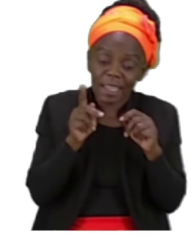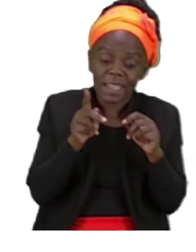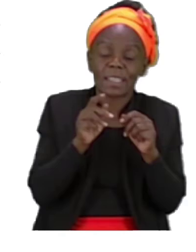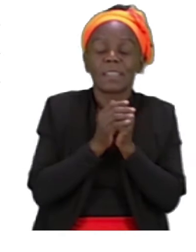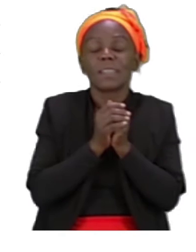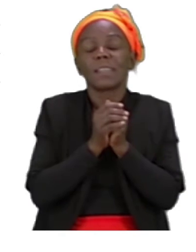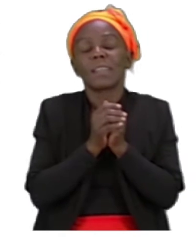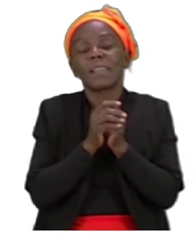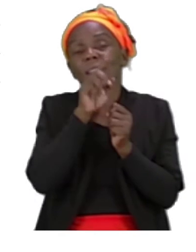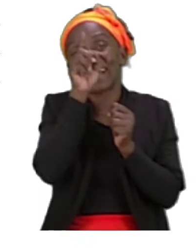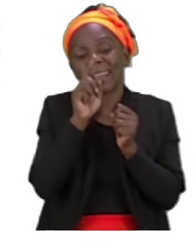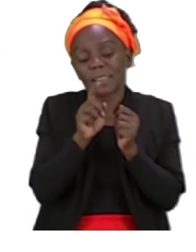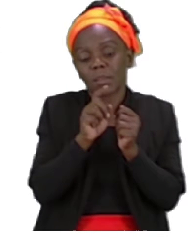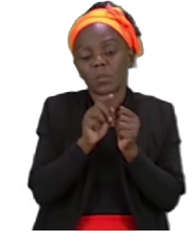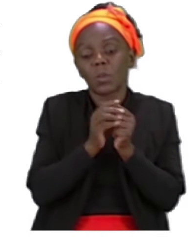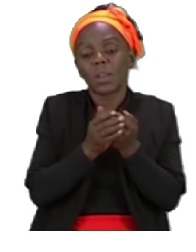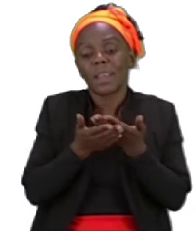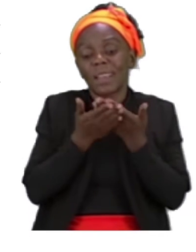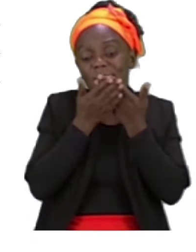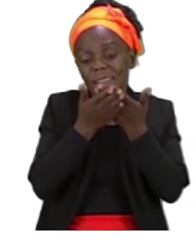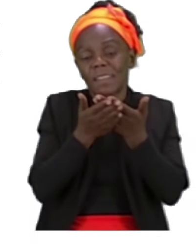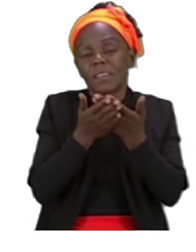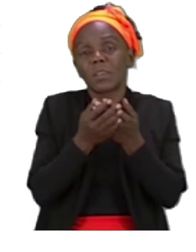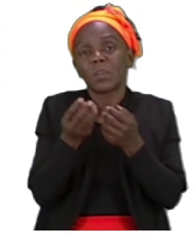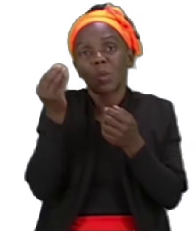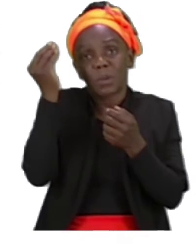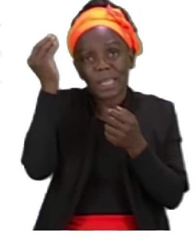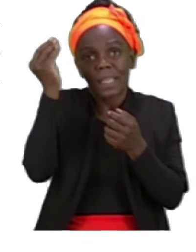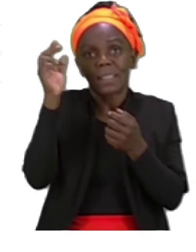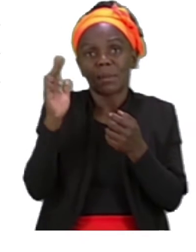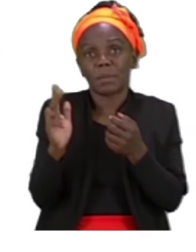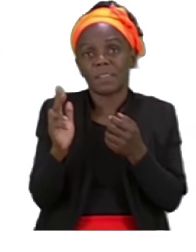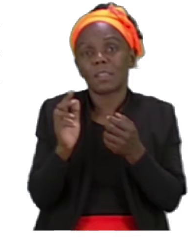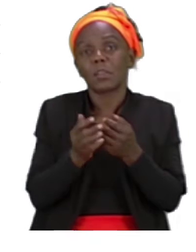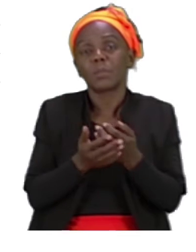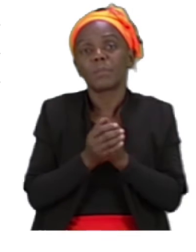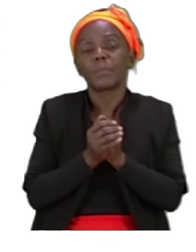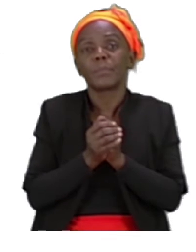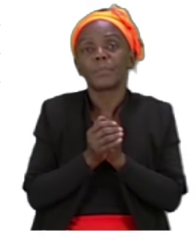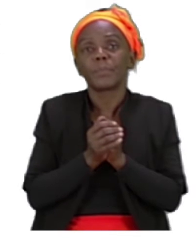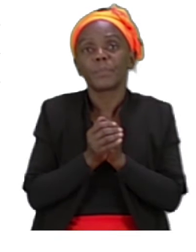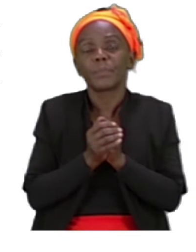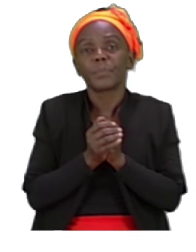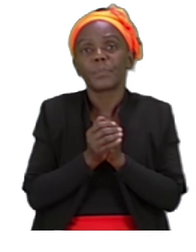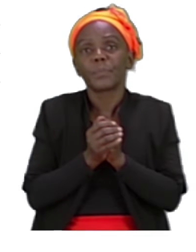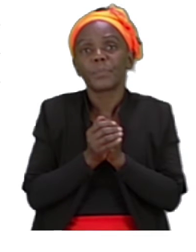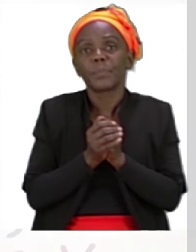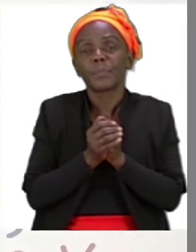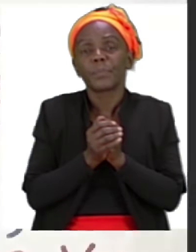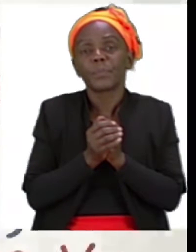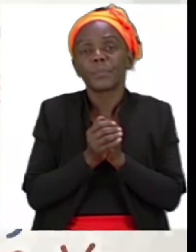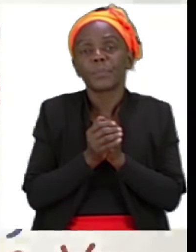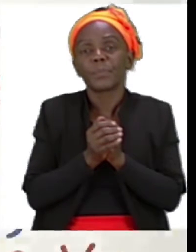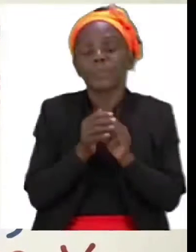questions to see if you will get the same answers about the time of the month.